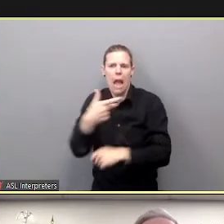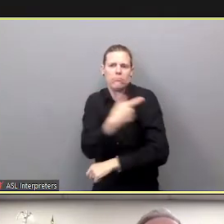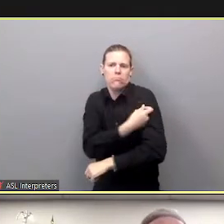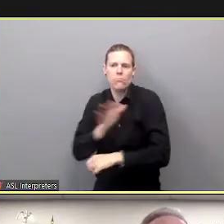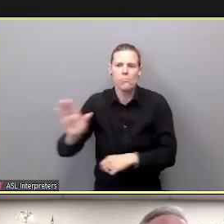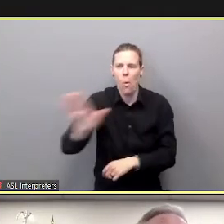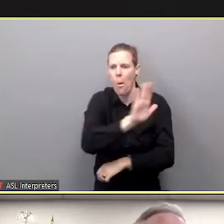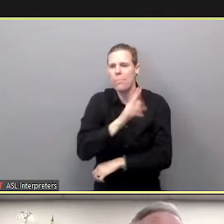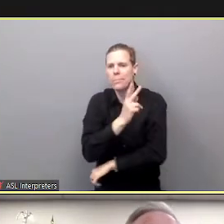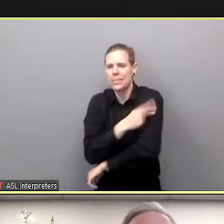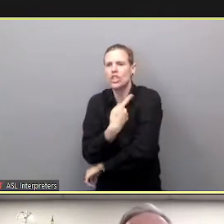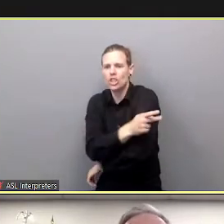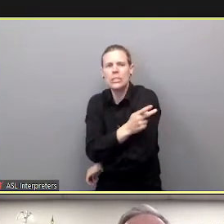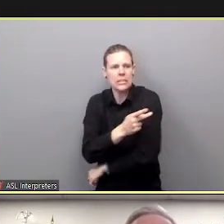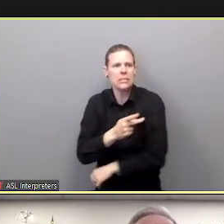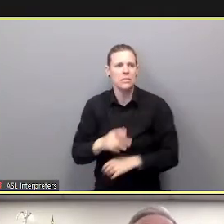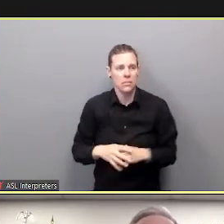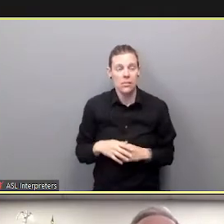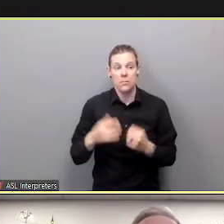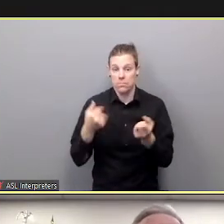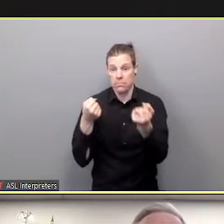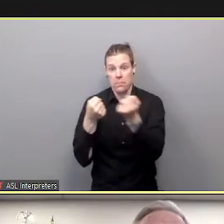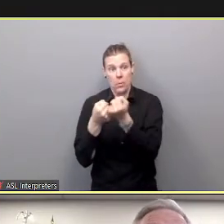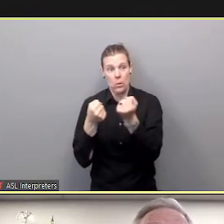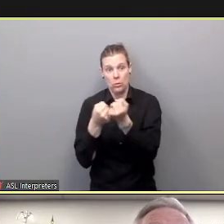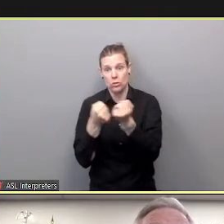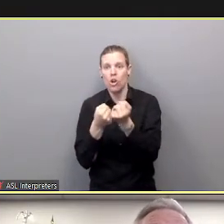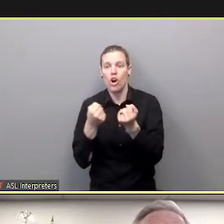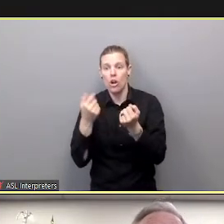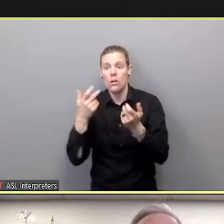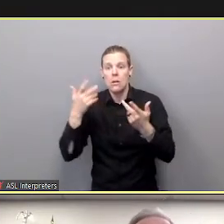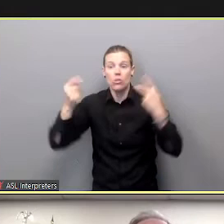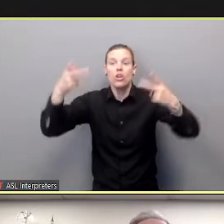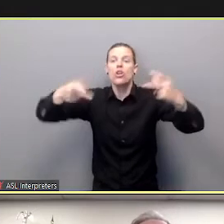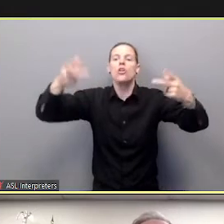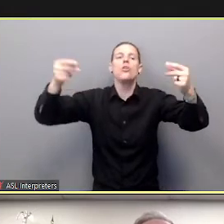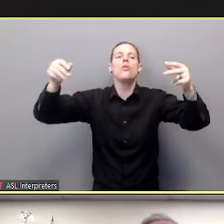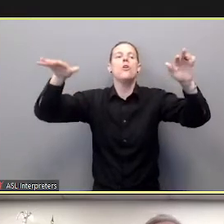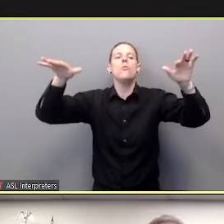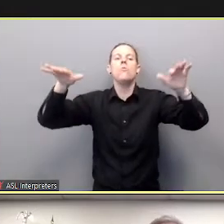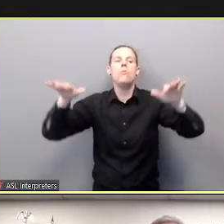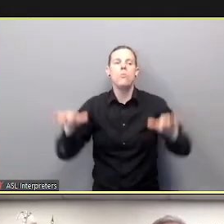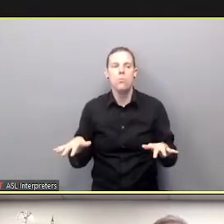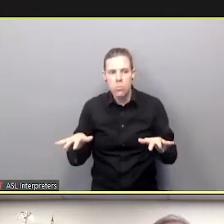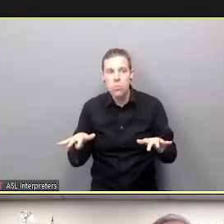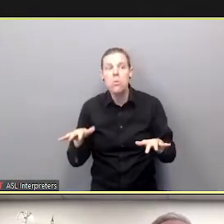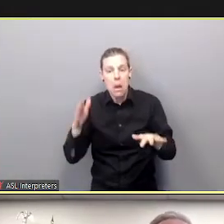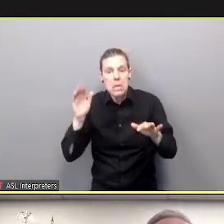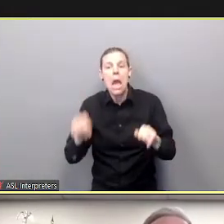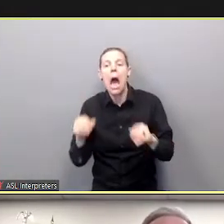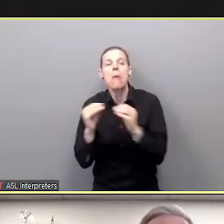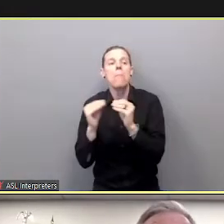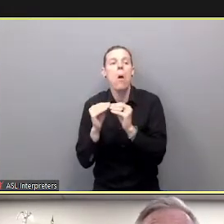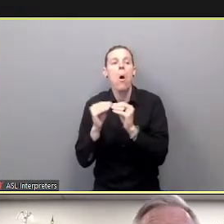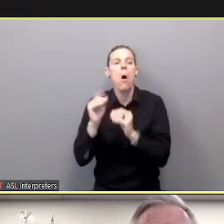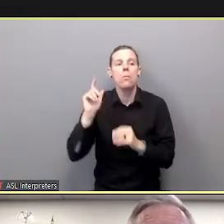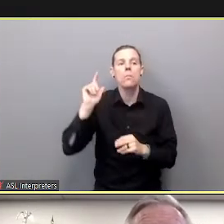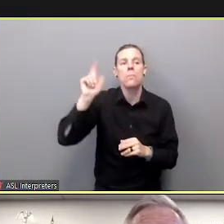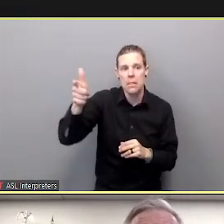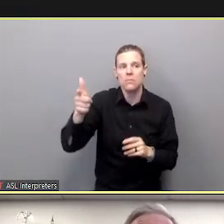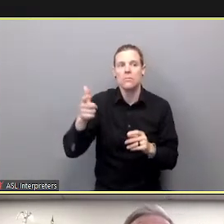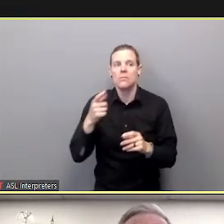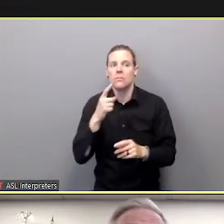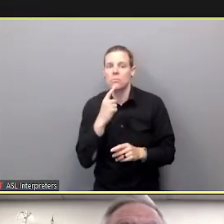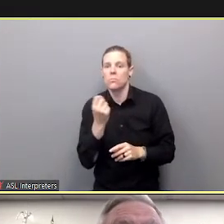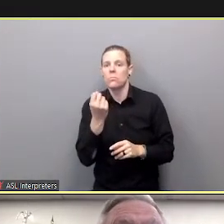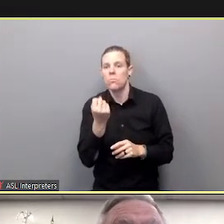and we could do 1/12 of the population every month, but because of the peak we had in April and then CDC being